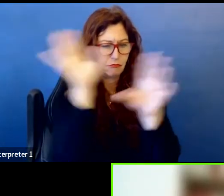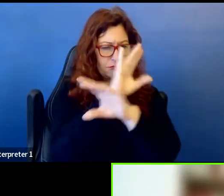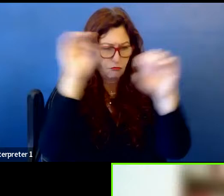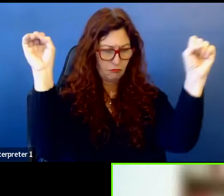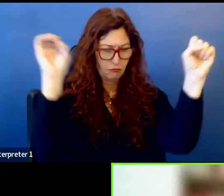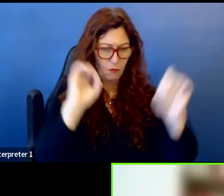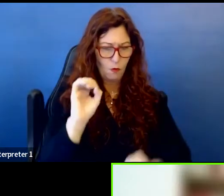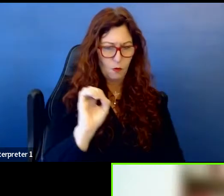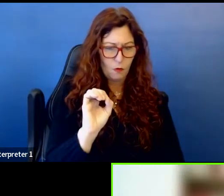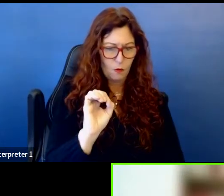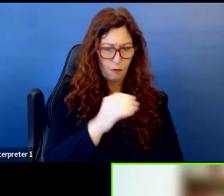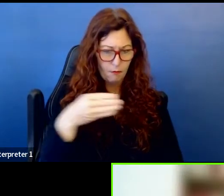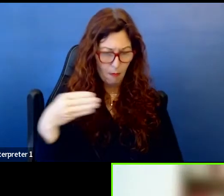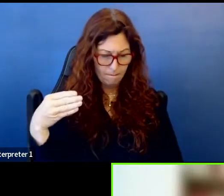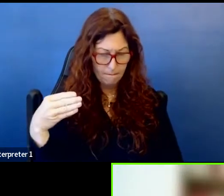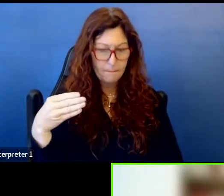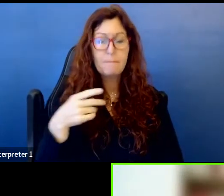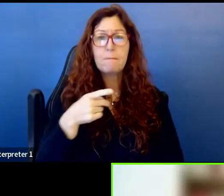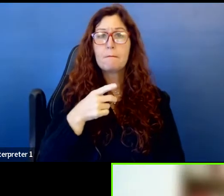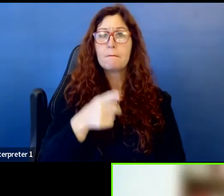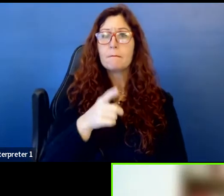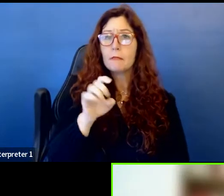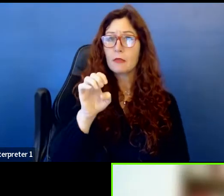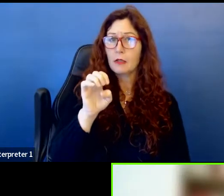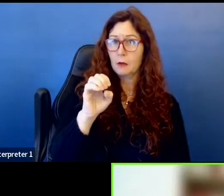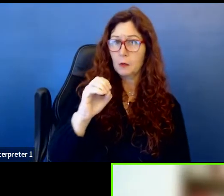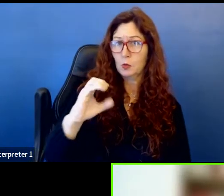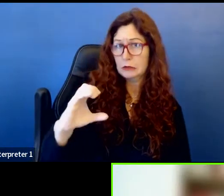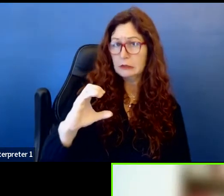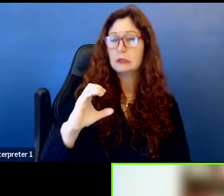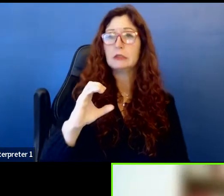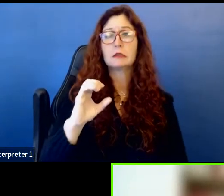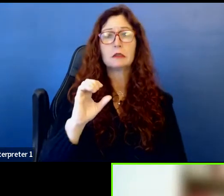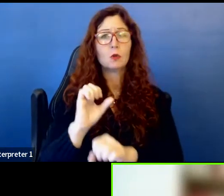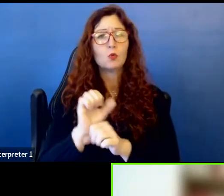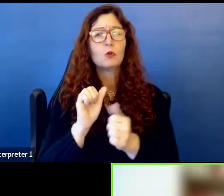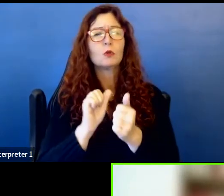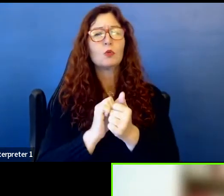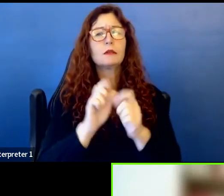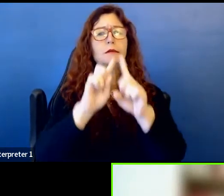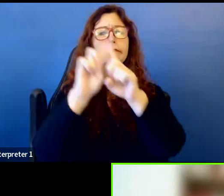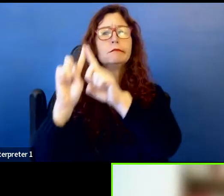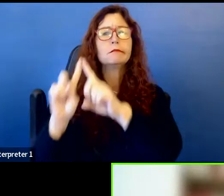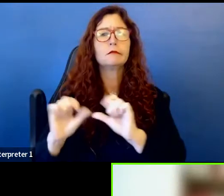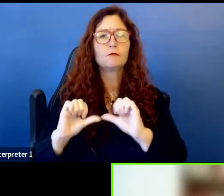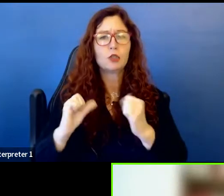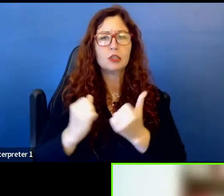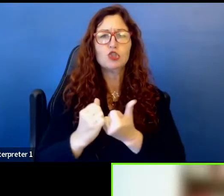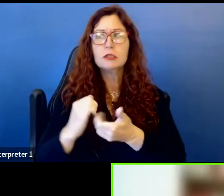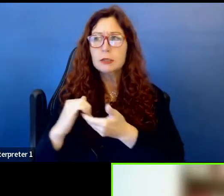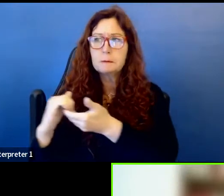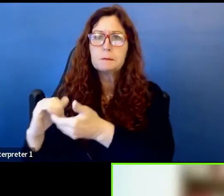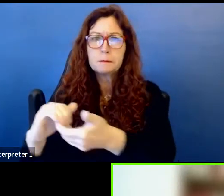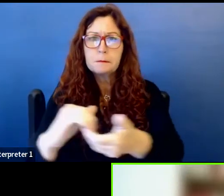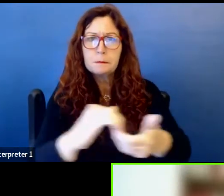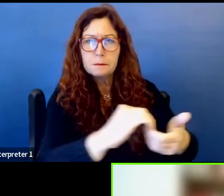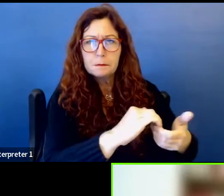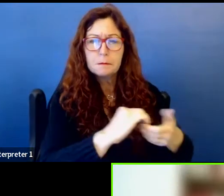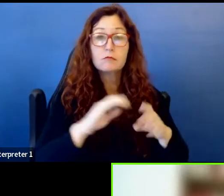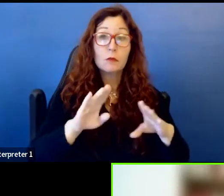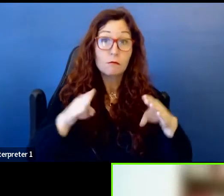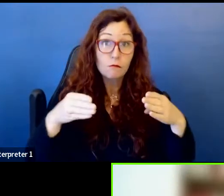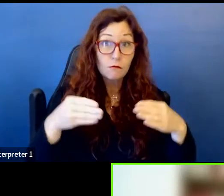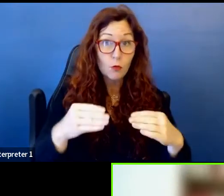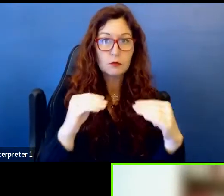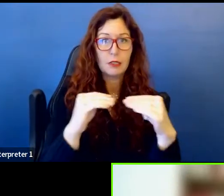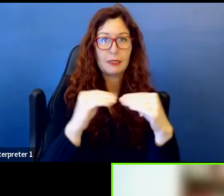eoc was collaborating with other federal agencies around equal pay and